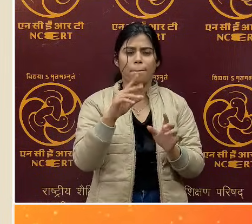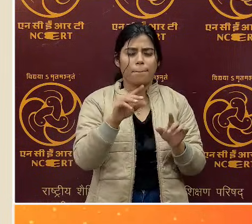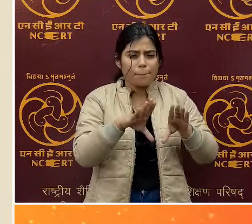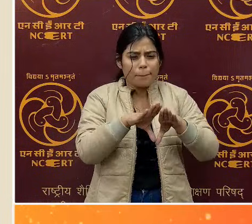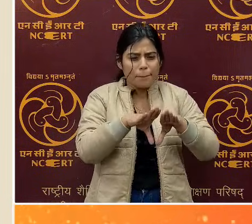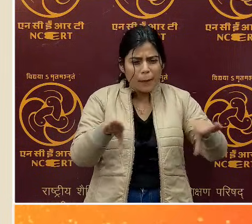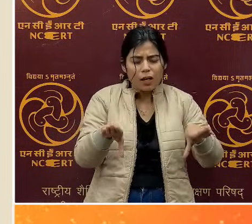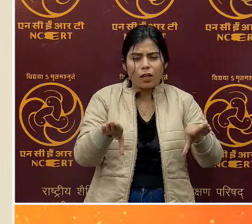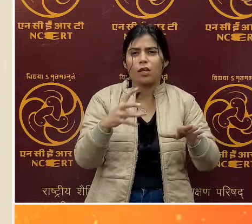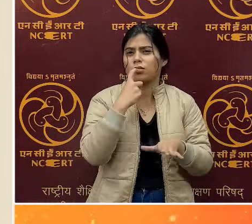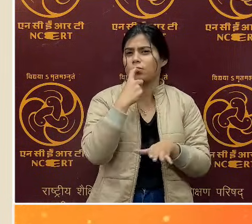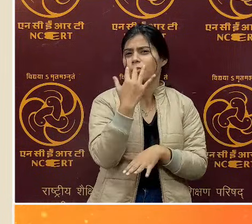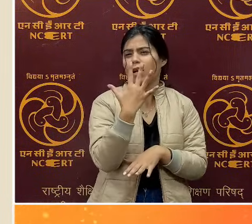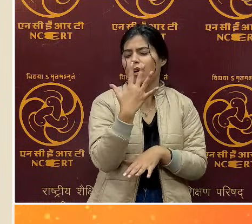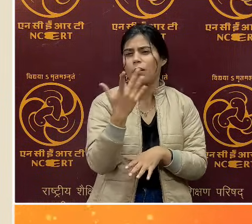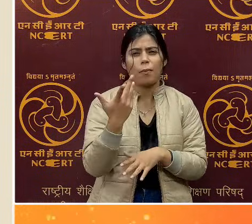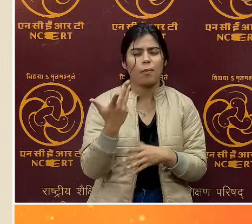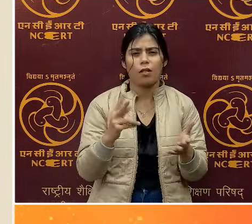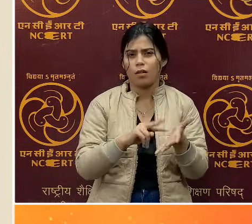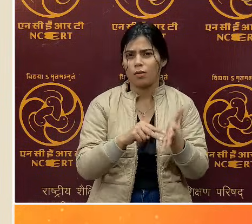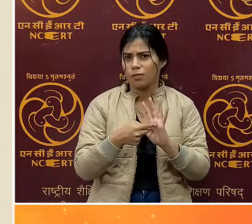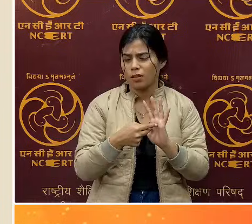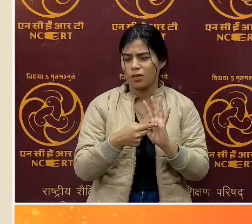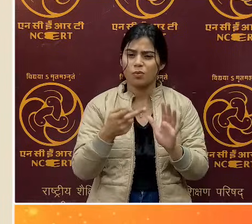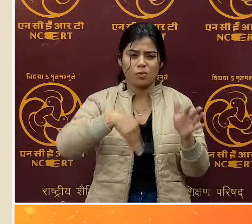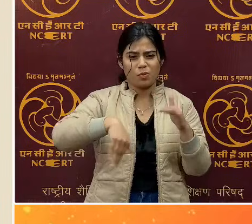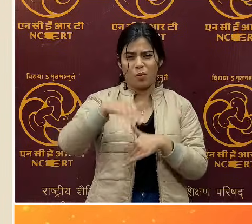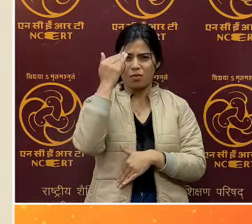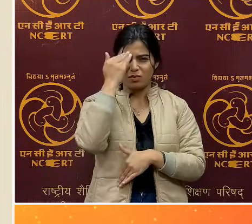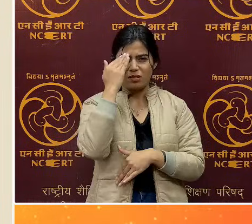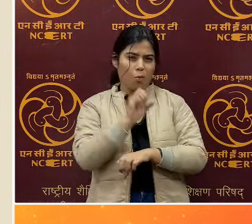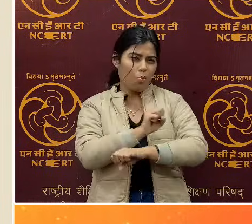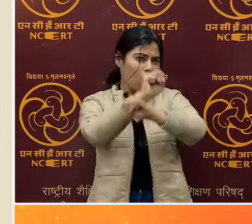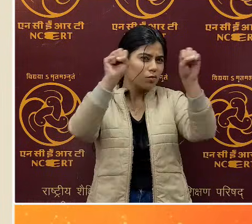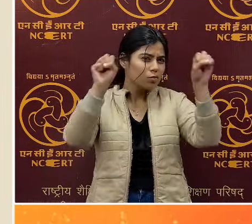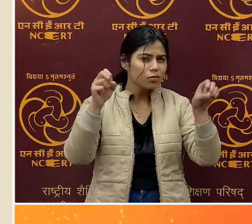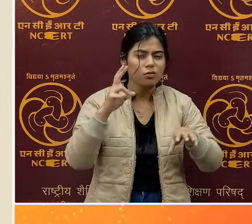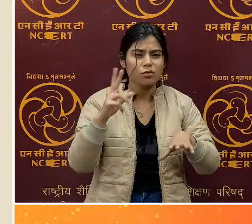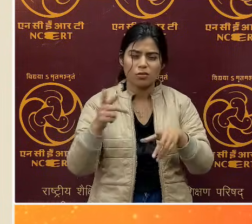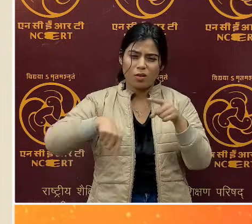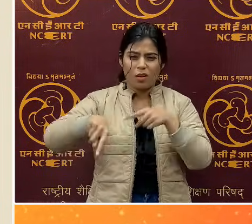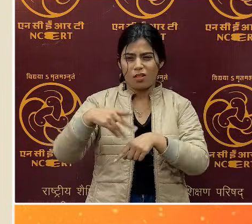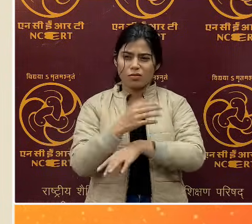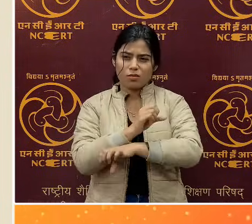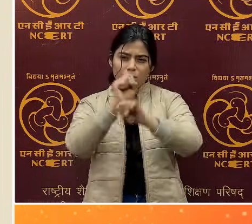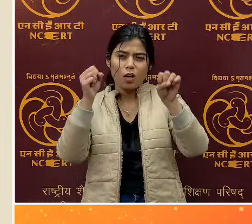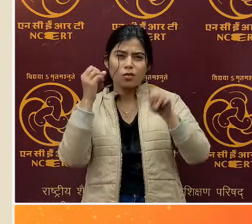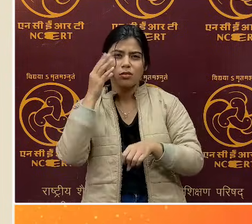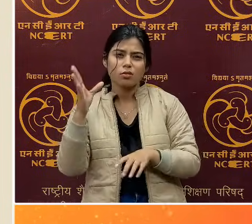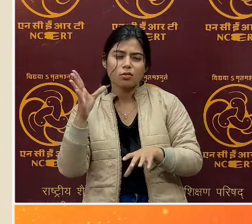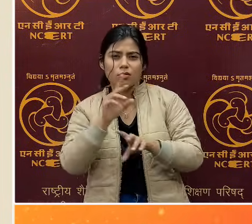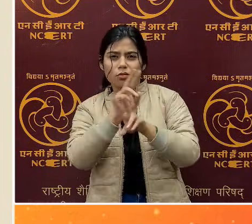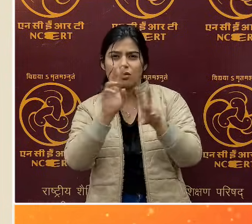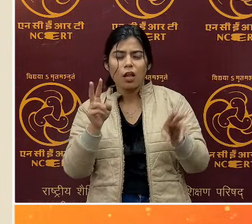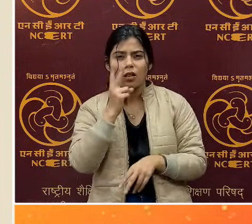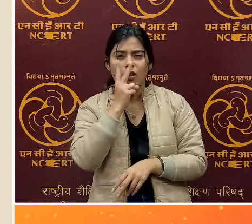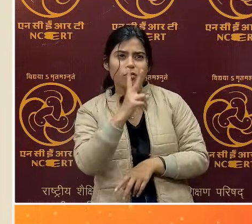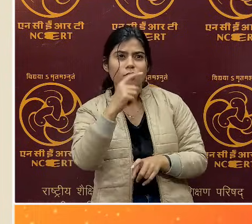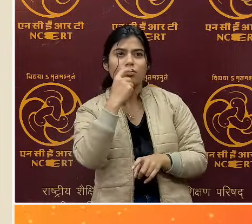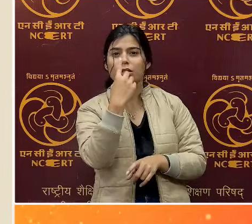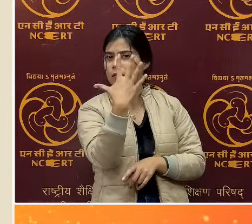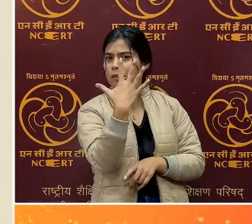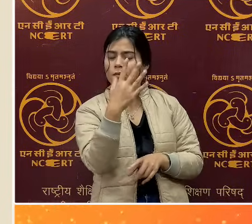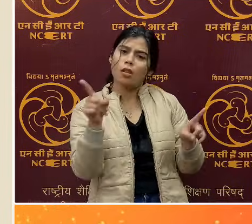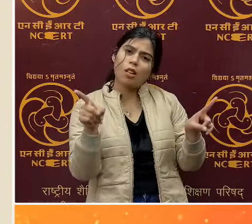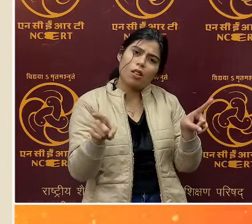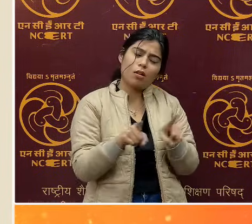is the one that everybody sees in the morning. Right. Now we have like this smaller version of it.